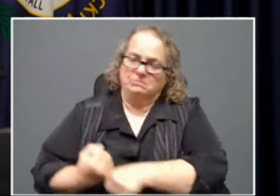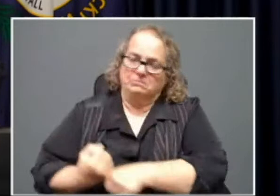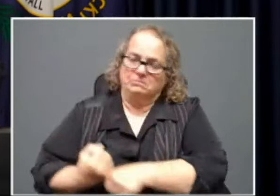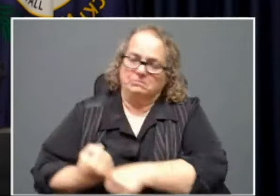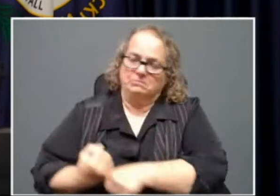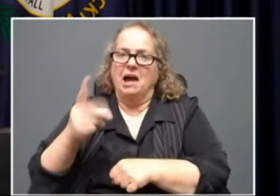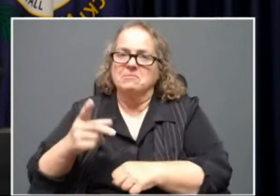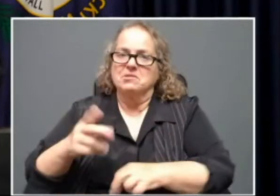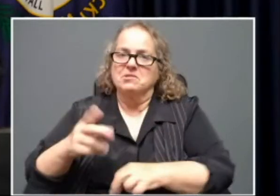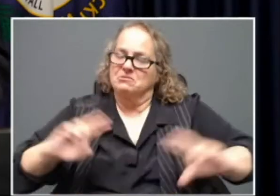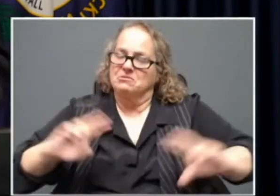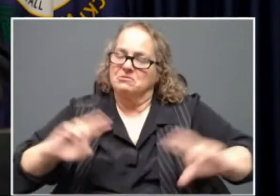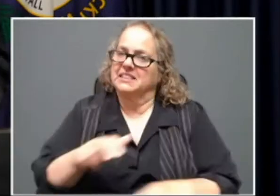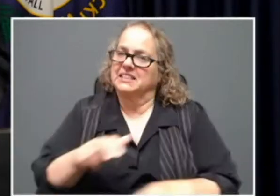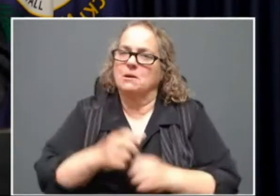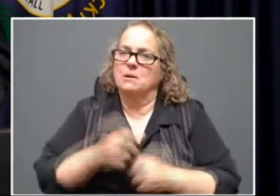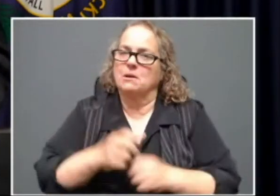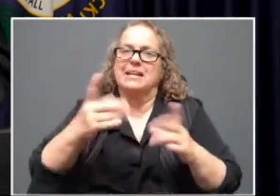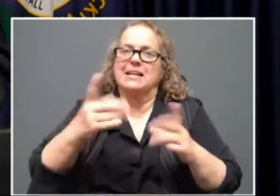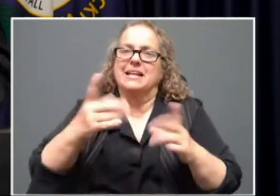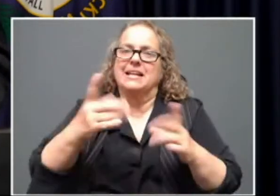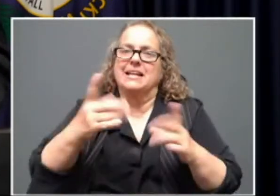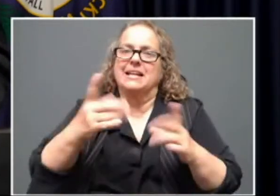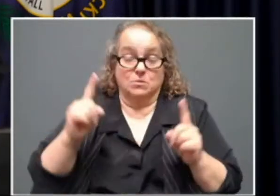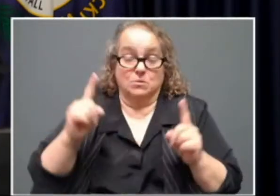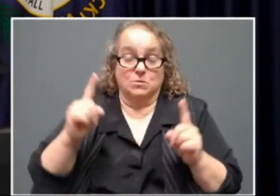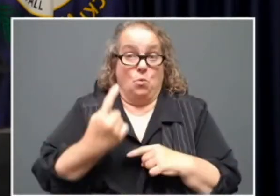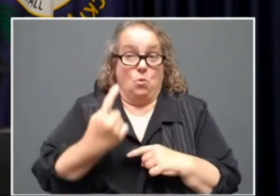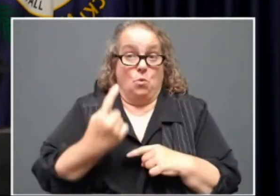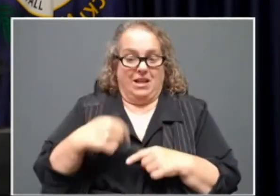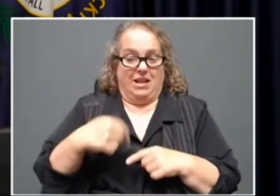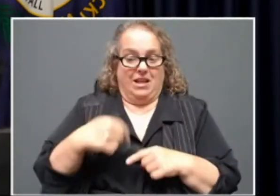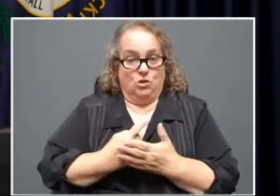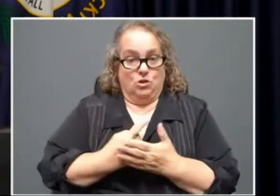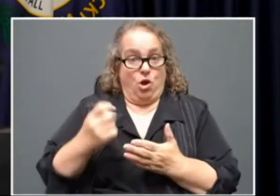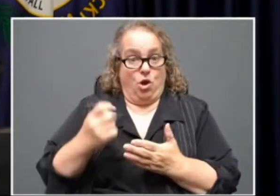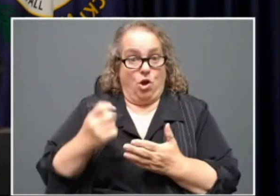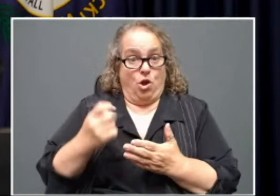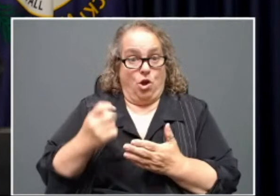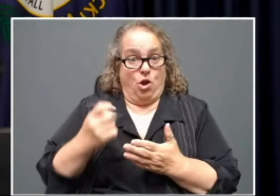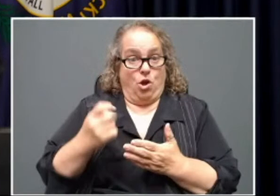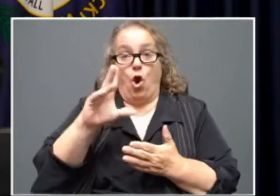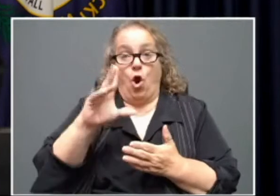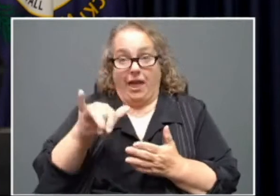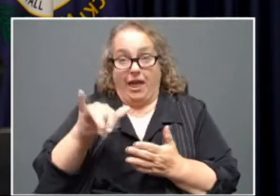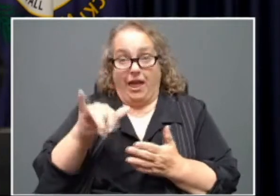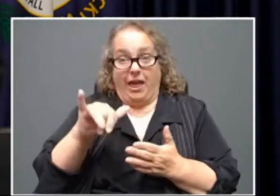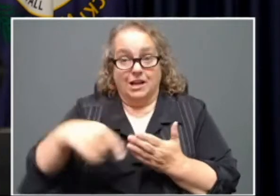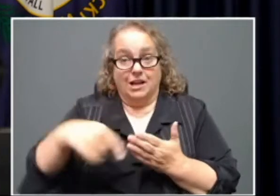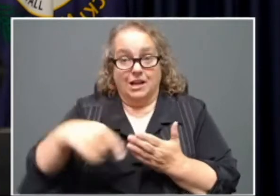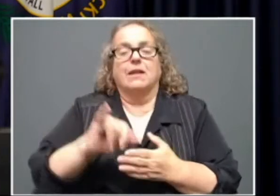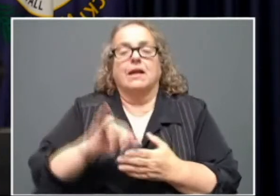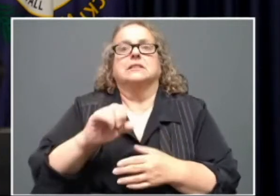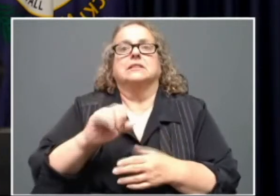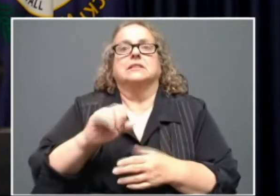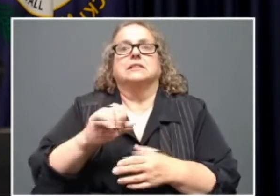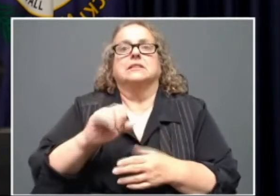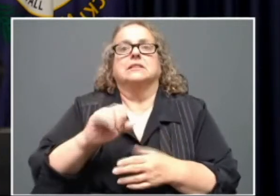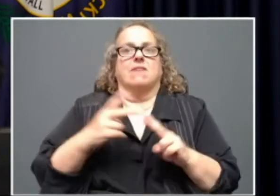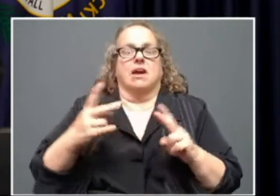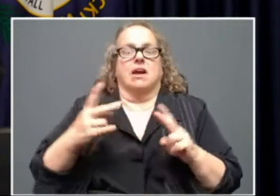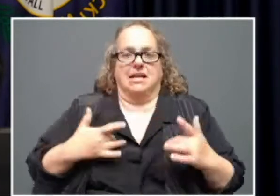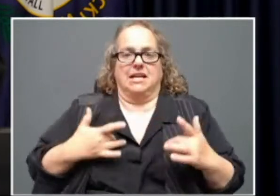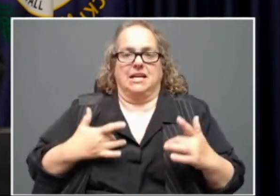There may be one late this week or early next week that is truly, truly exciting. Whole lots of really